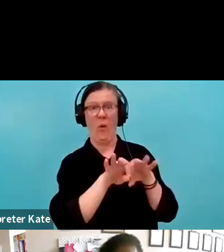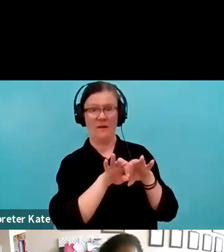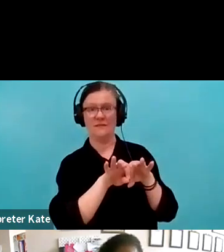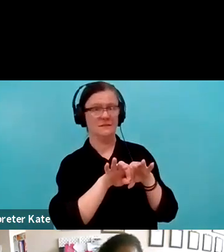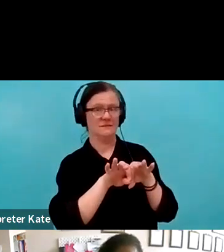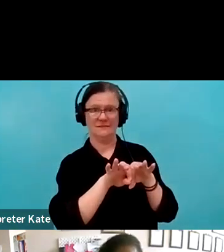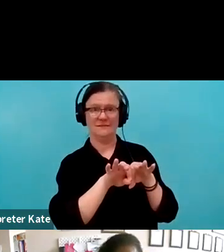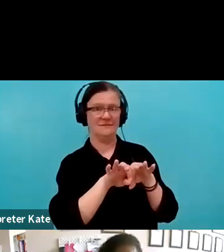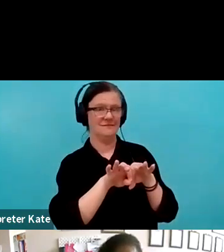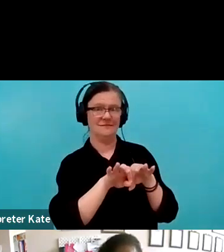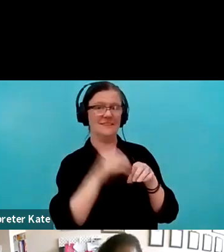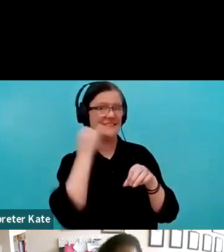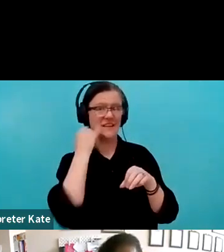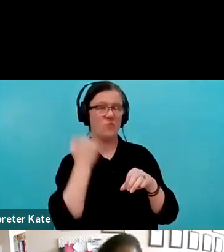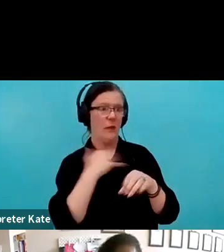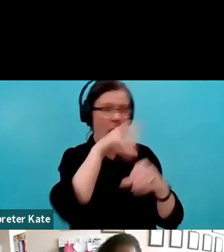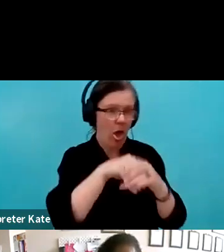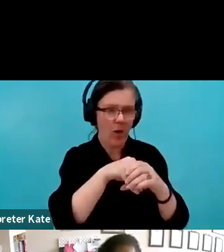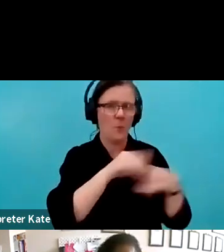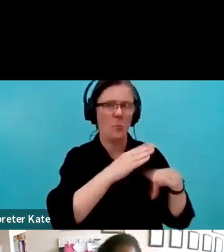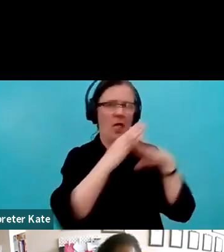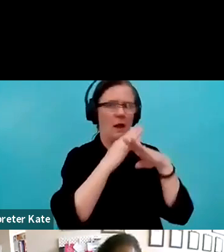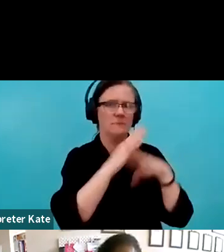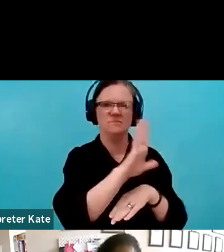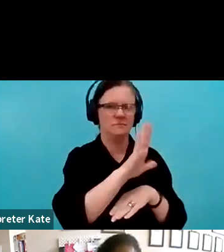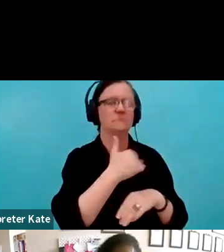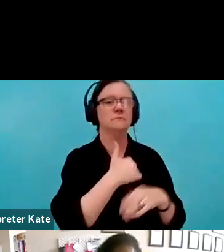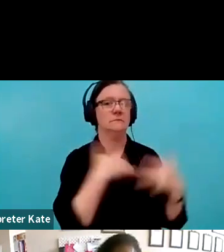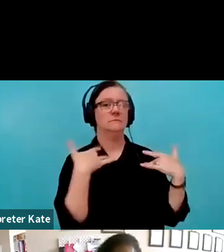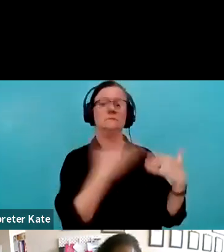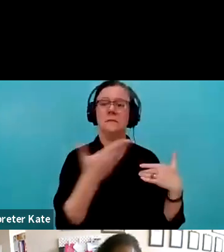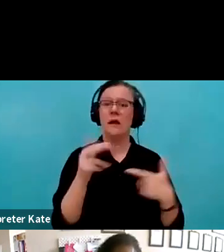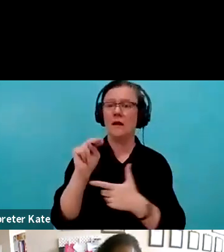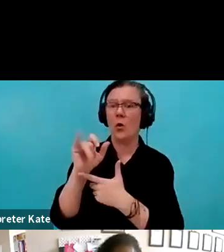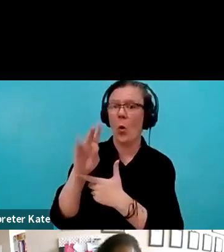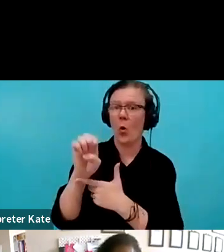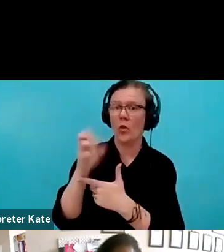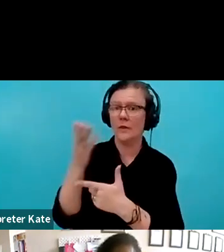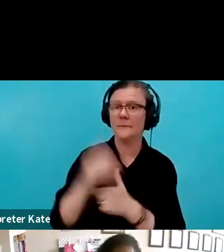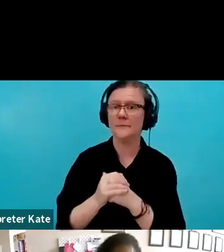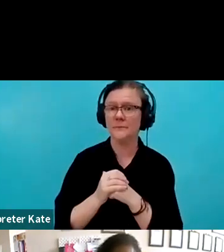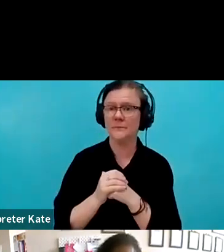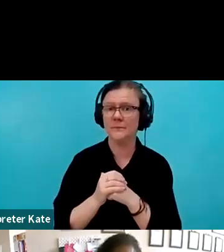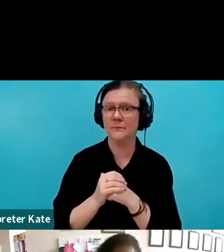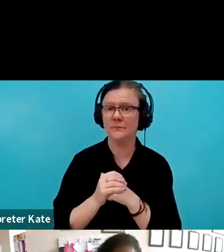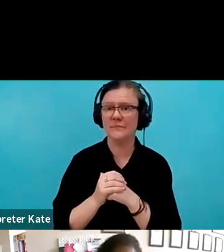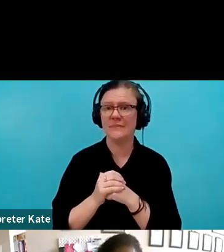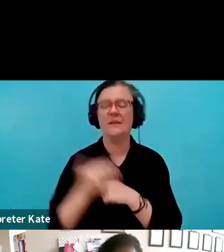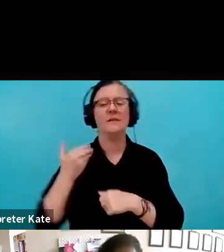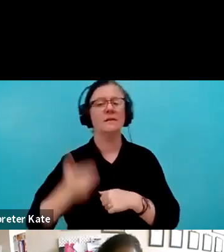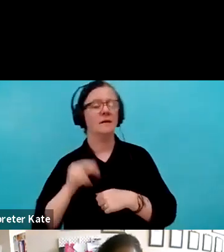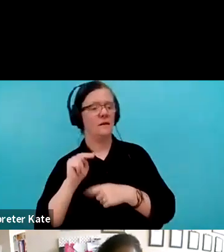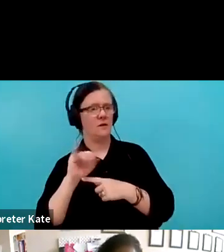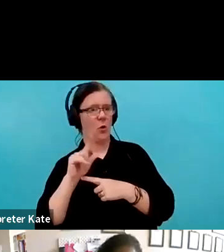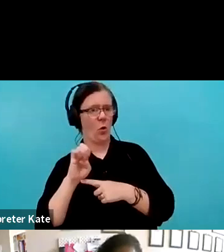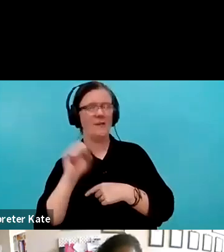just blocks more voices from being heard. Nicole, do you want to add anything? Yeah, I mean, I would just say